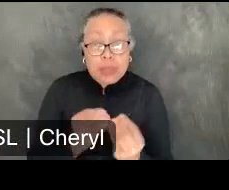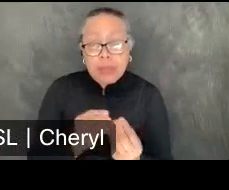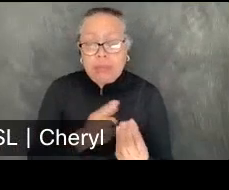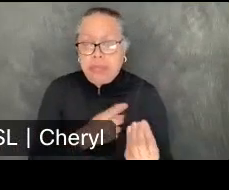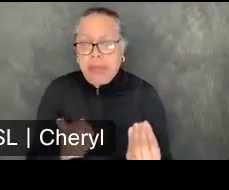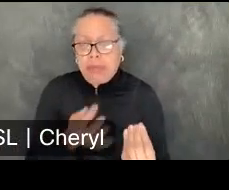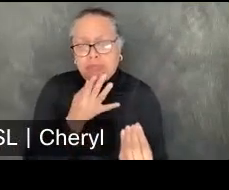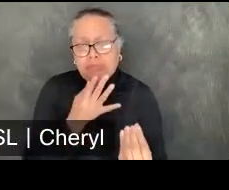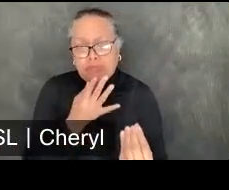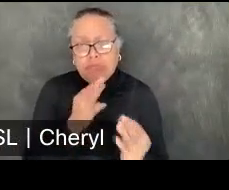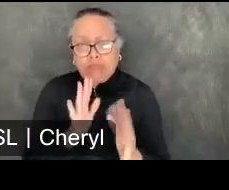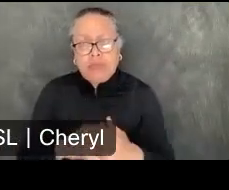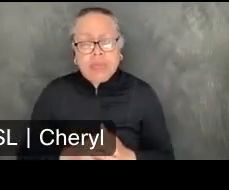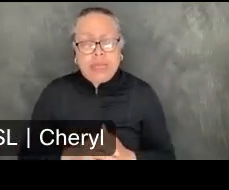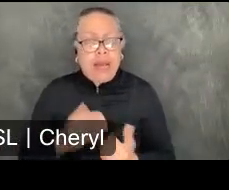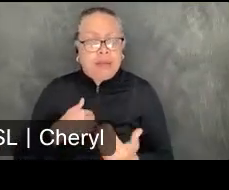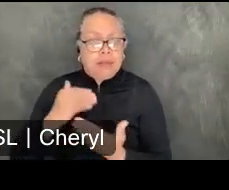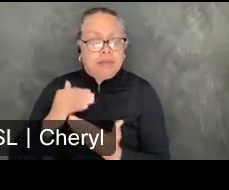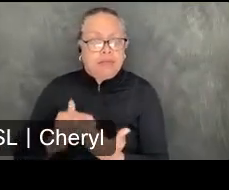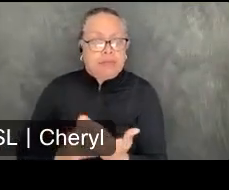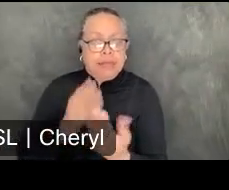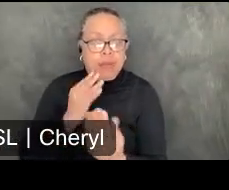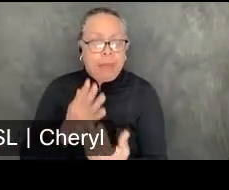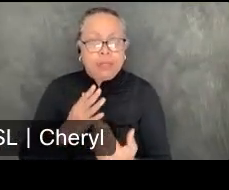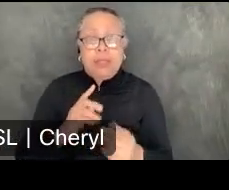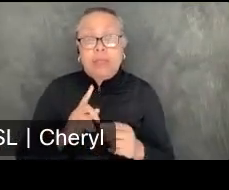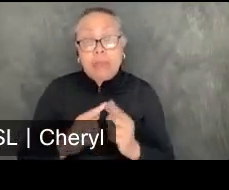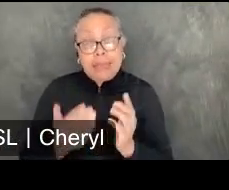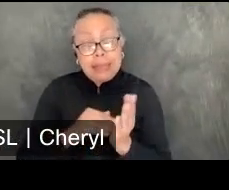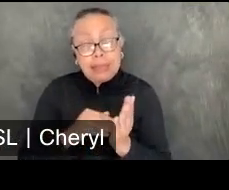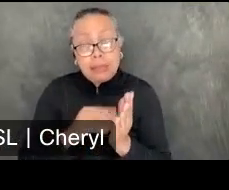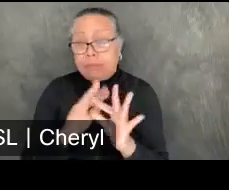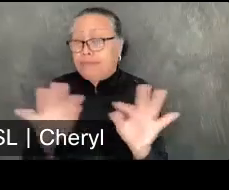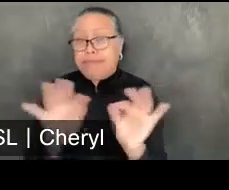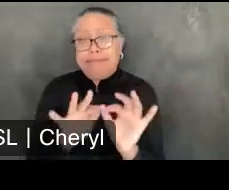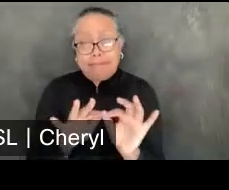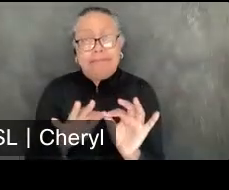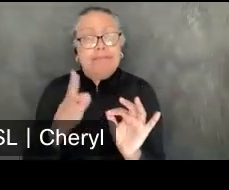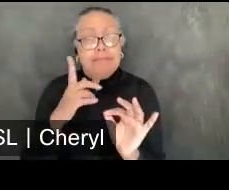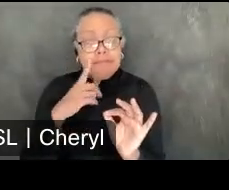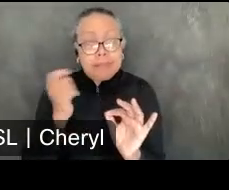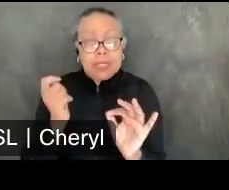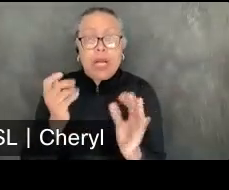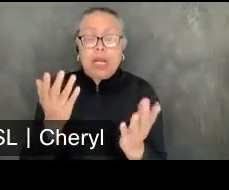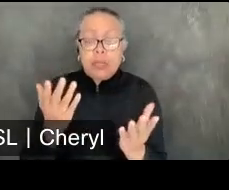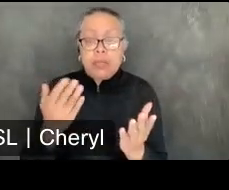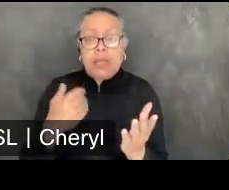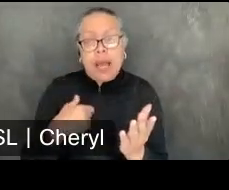this. Um, but here, it's incredibly important because there are certain